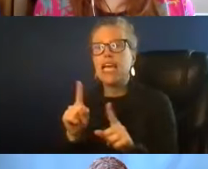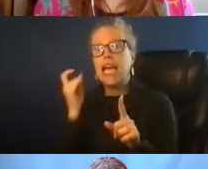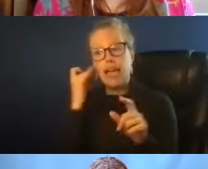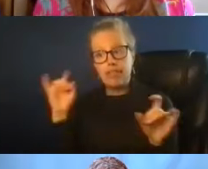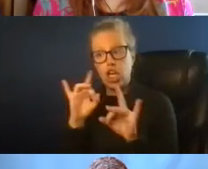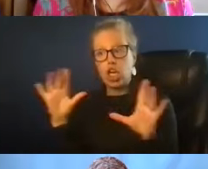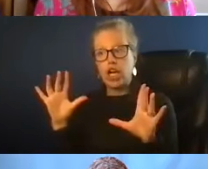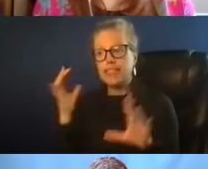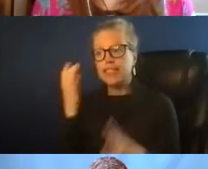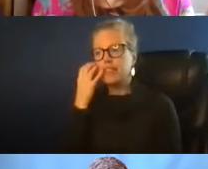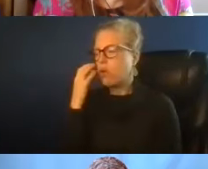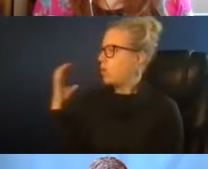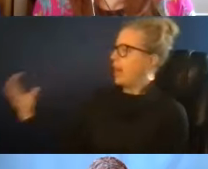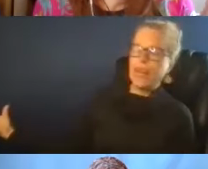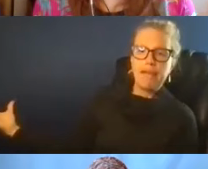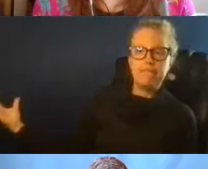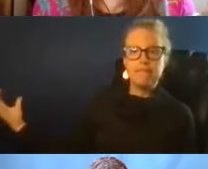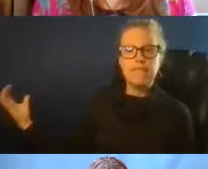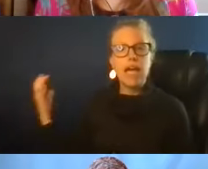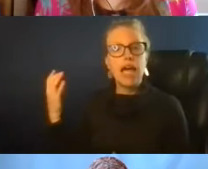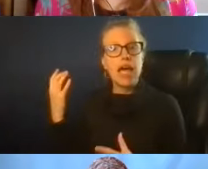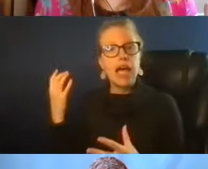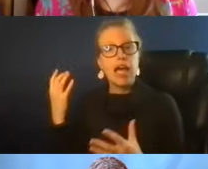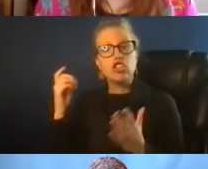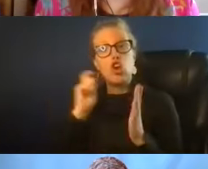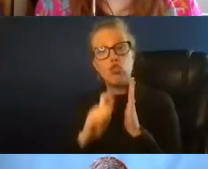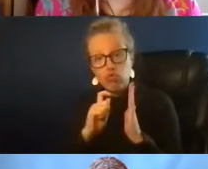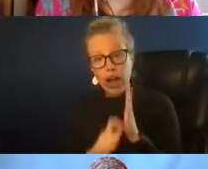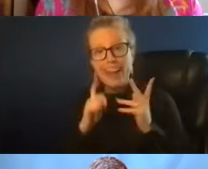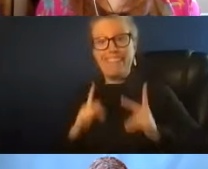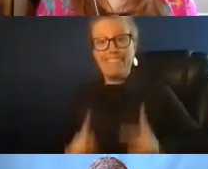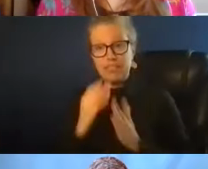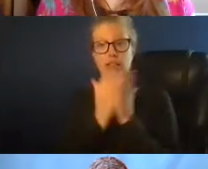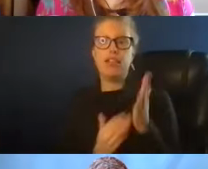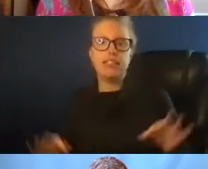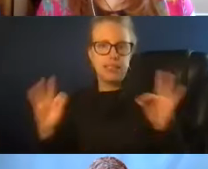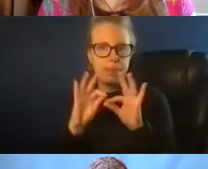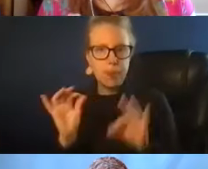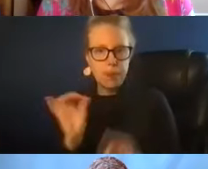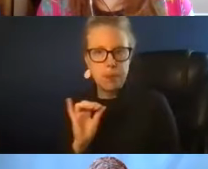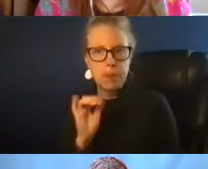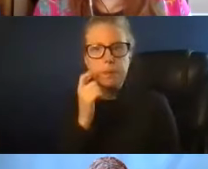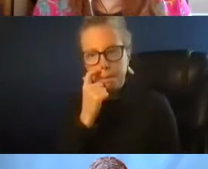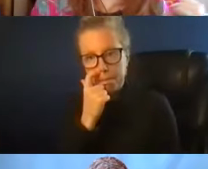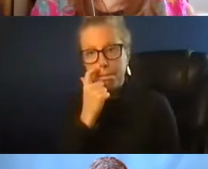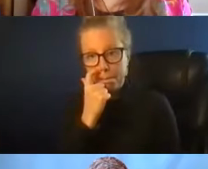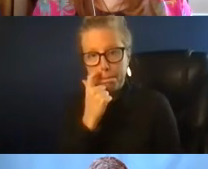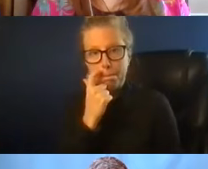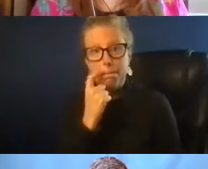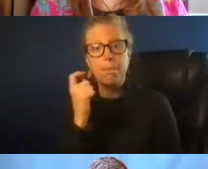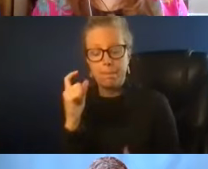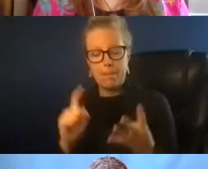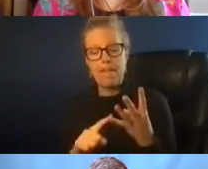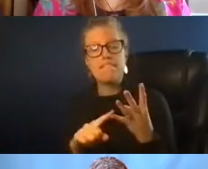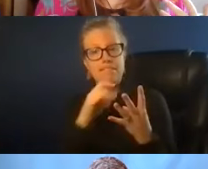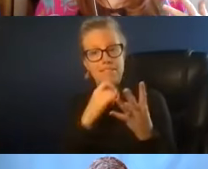those purposes. So having a written list of those phone numbers is really important. And then strategies. So